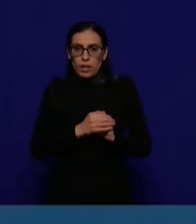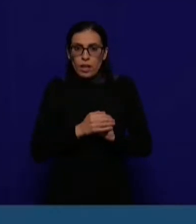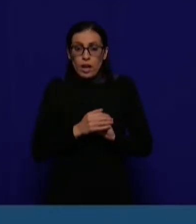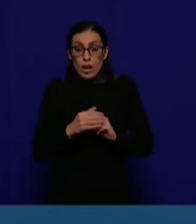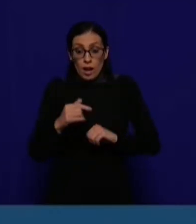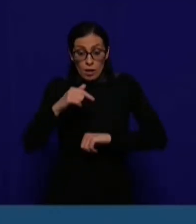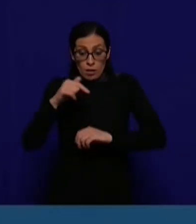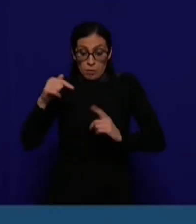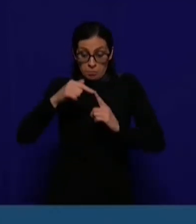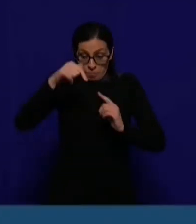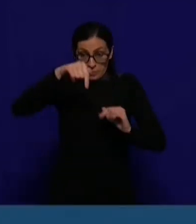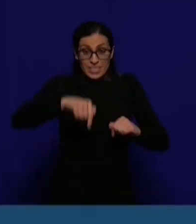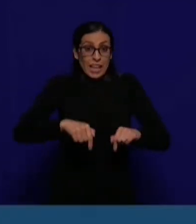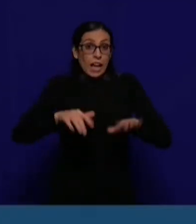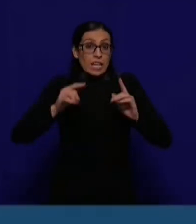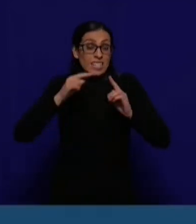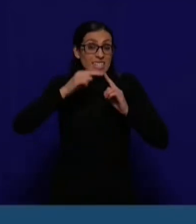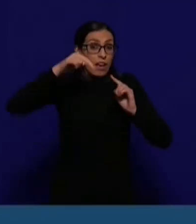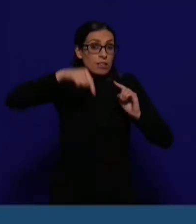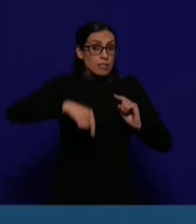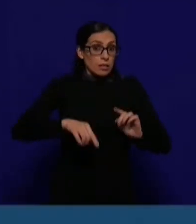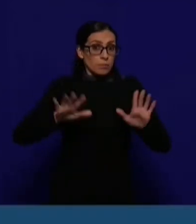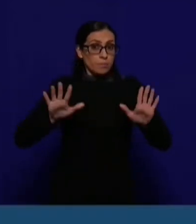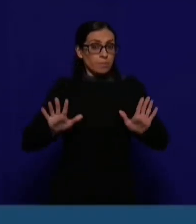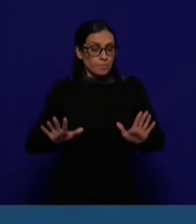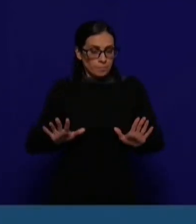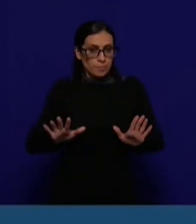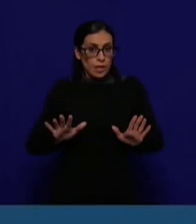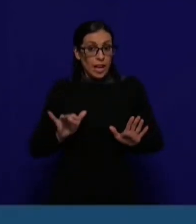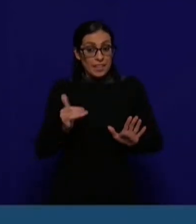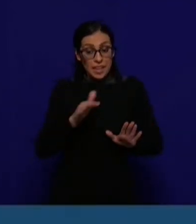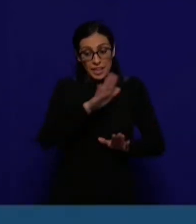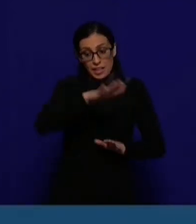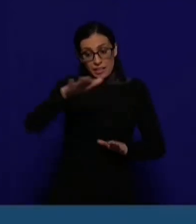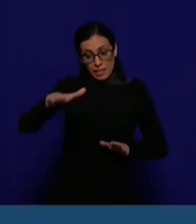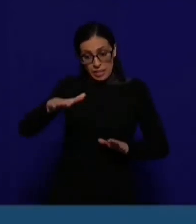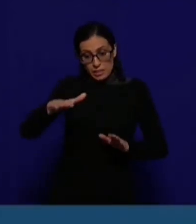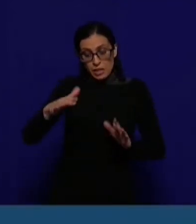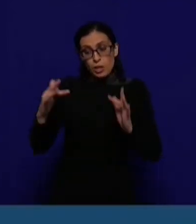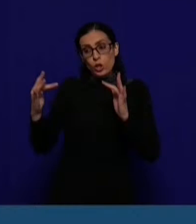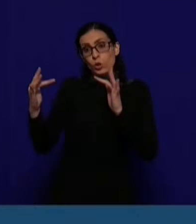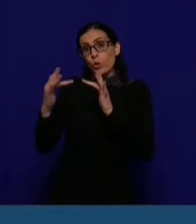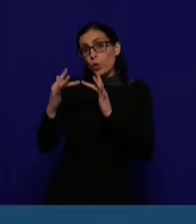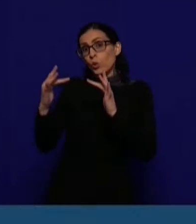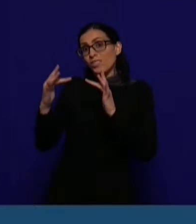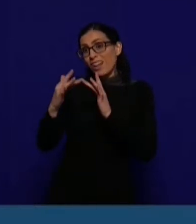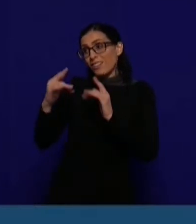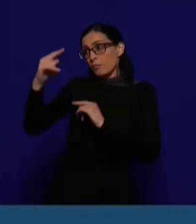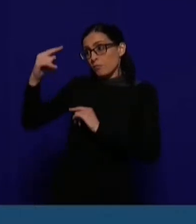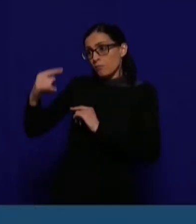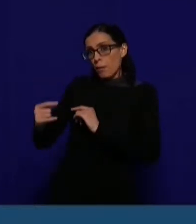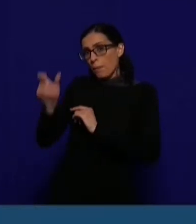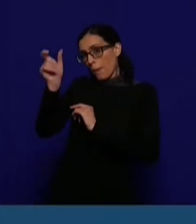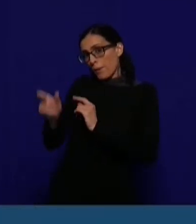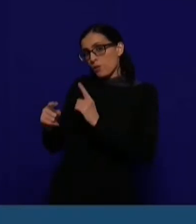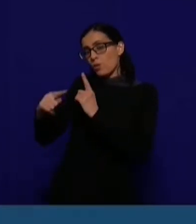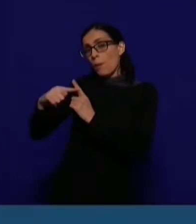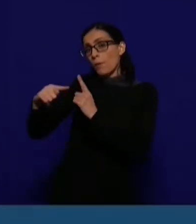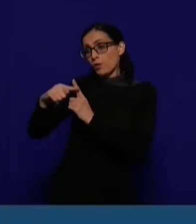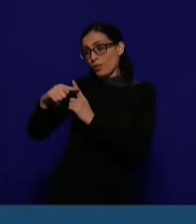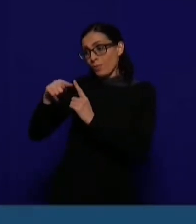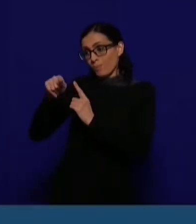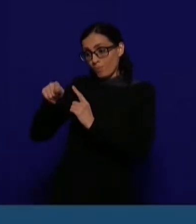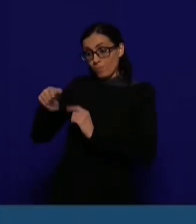bħalissa jekk inti għandek persuni li kienlhom exposure għal persuna li huwa pożittiv, anke jekk dawk